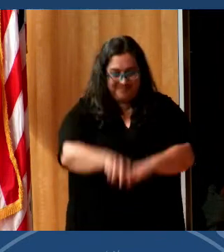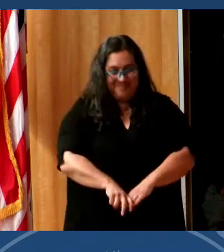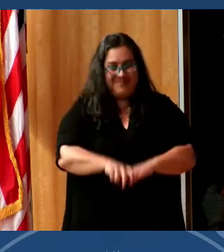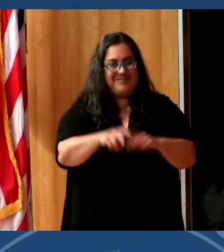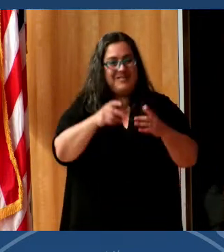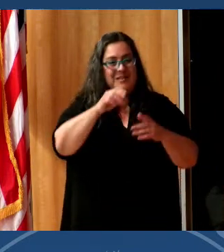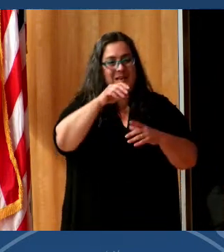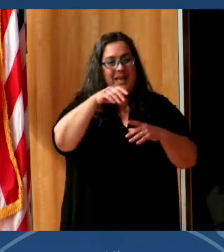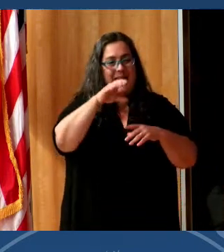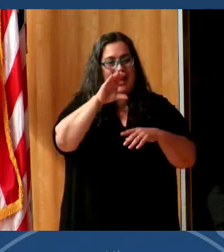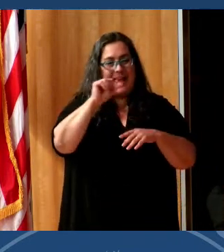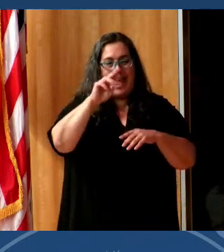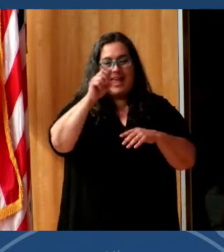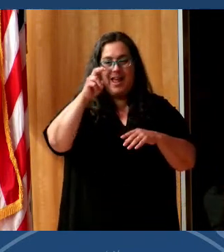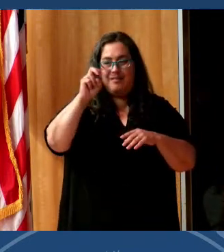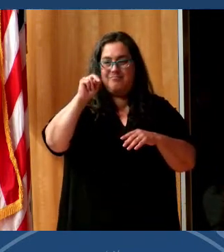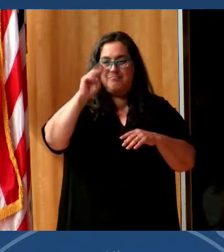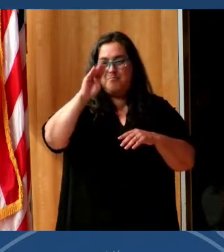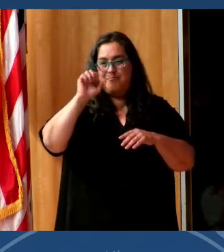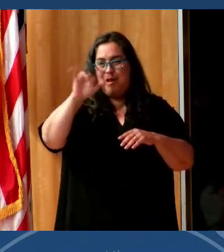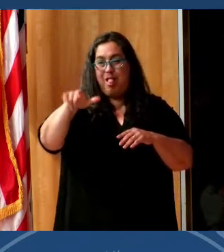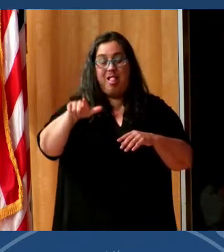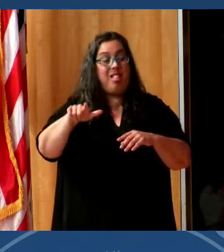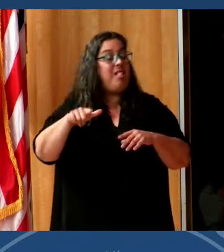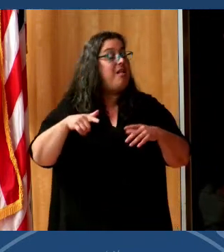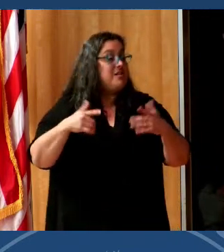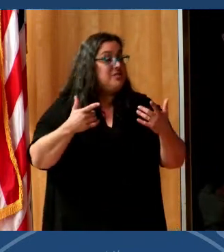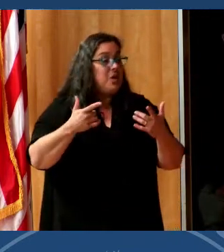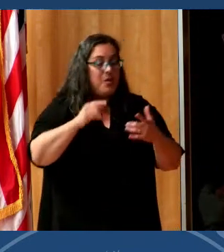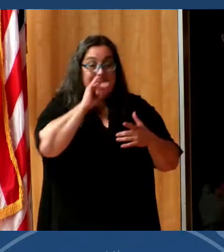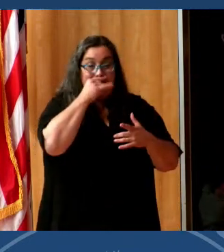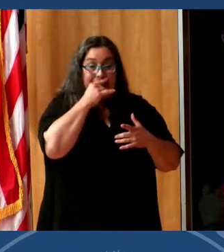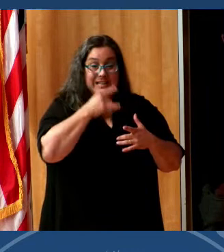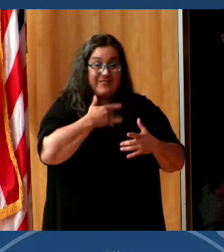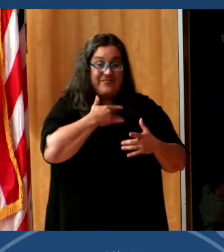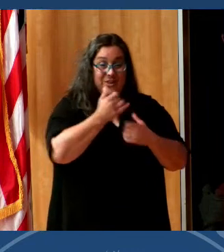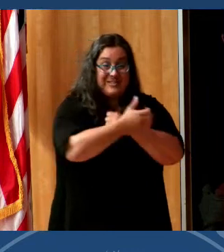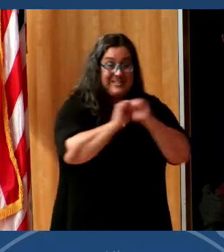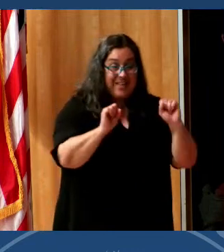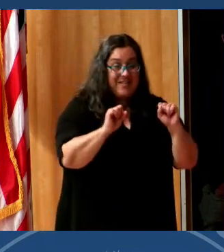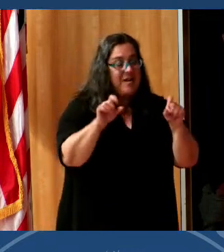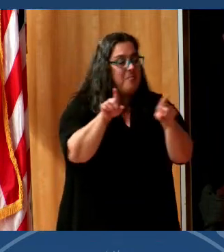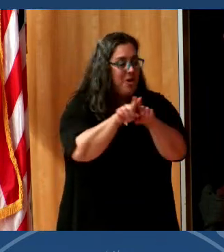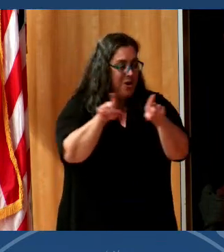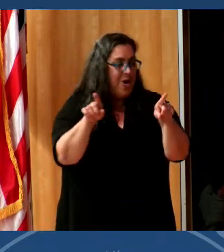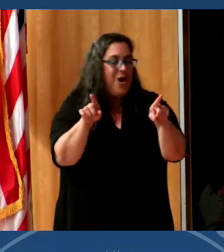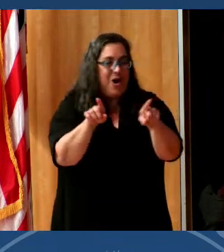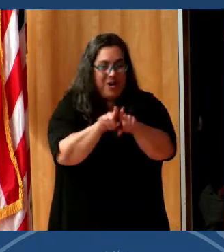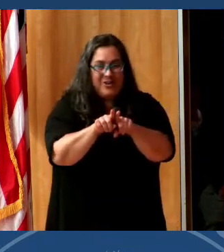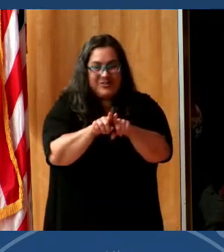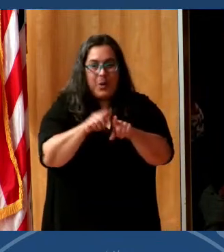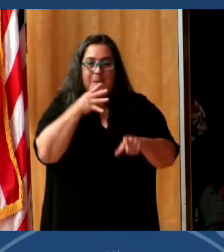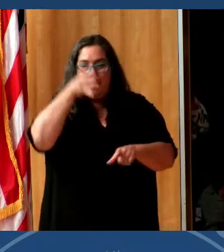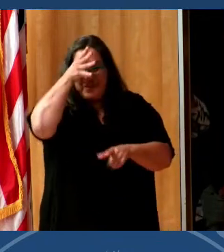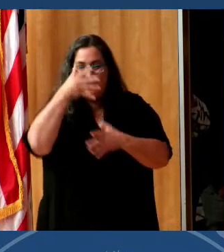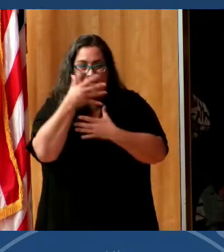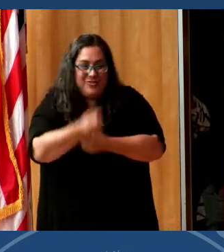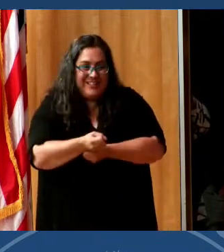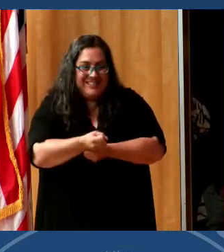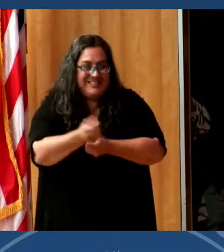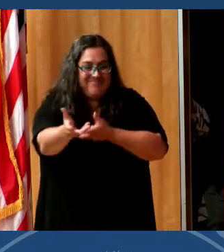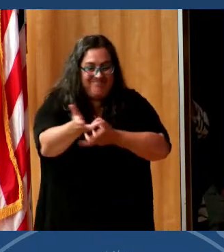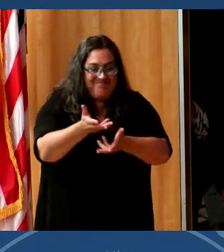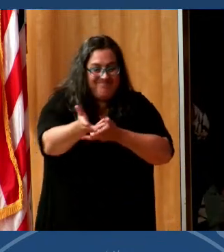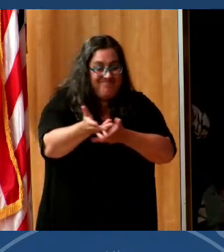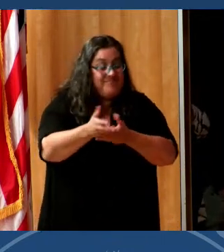helps to make them feel safe around you, and it also helps their parents to trust you. What I liked best about camp was the activities